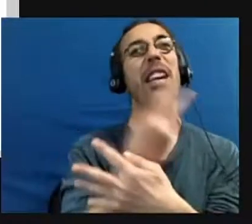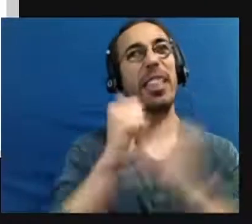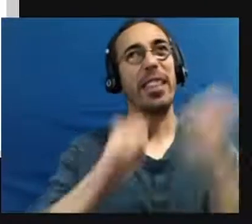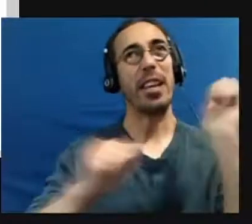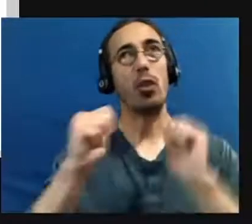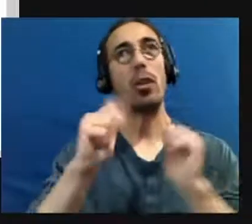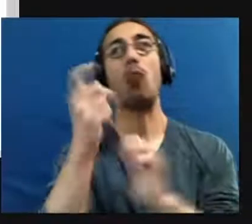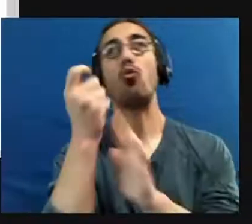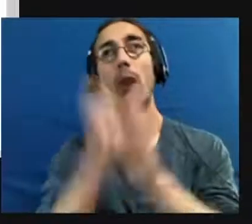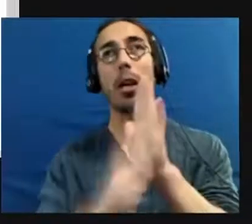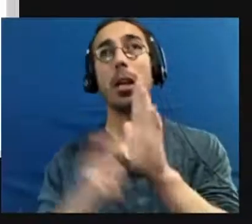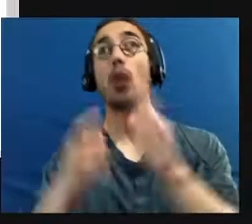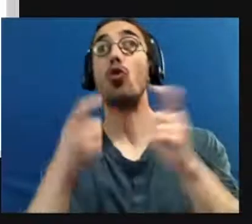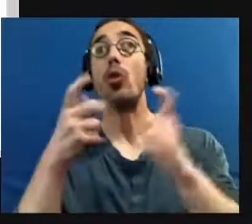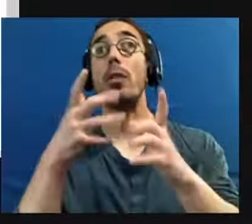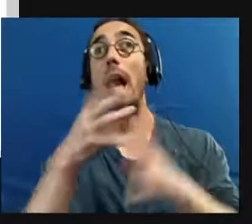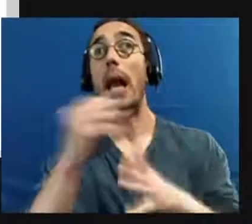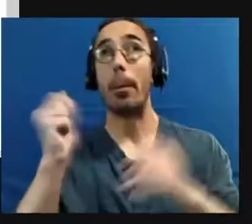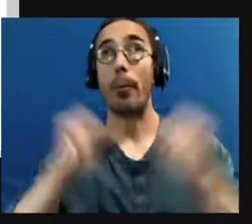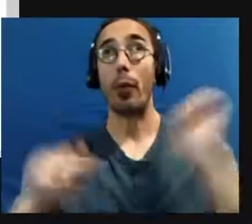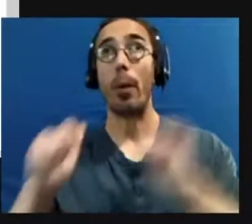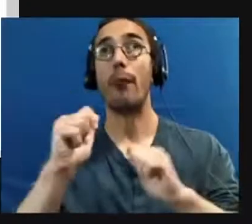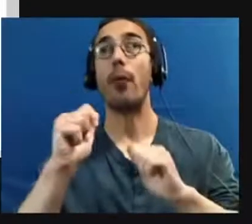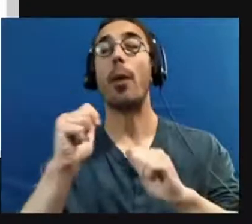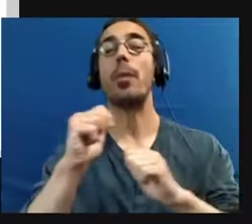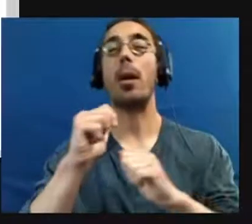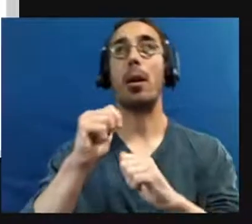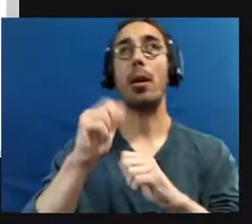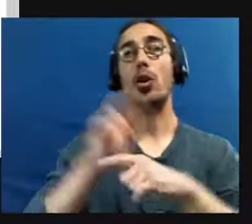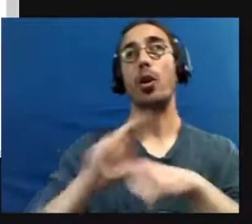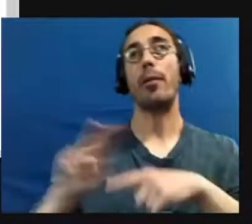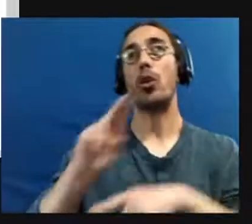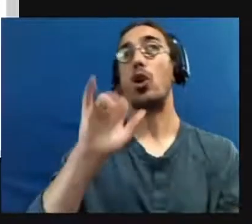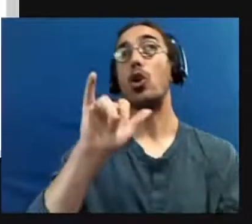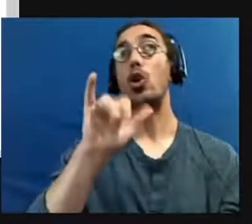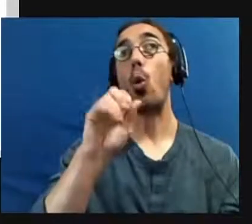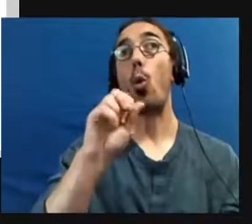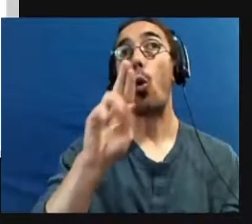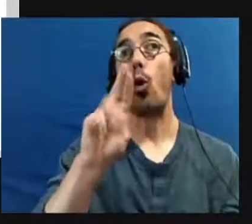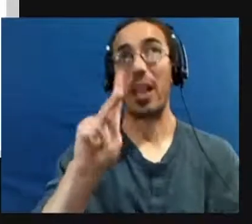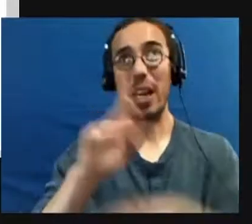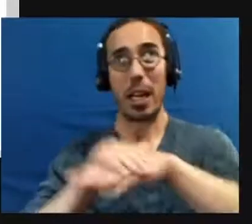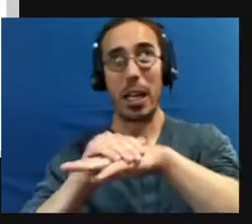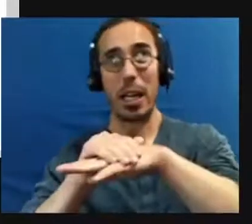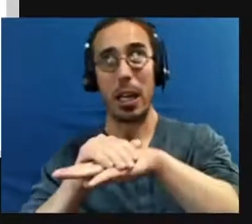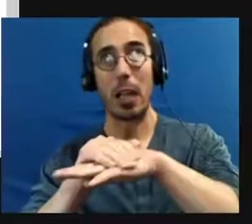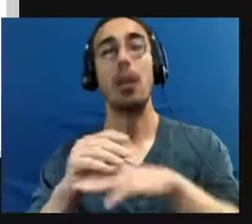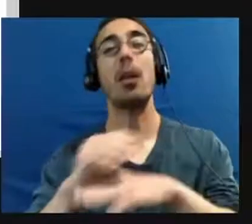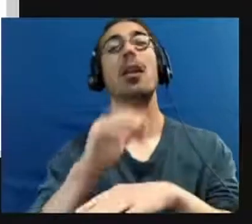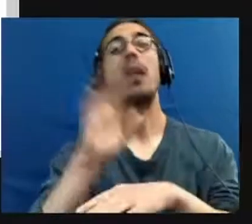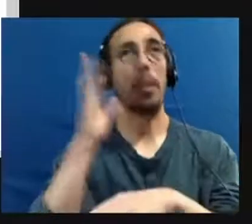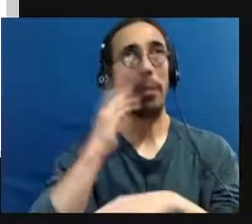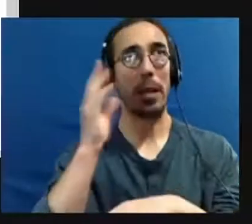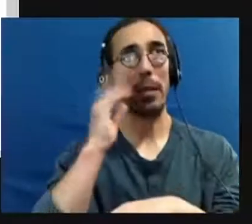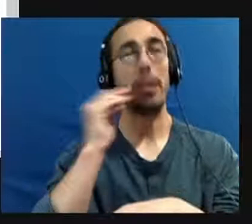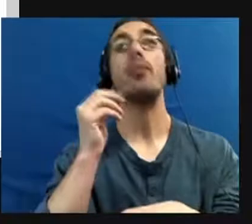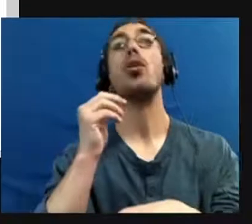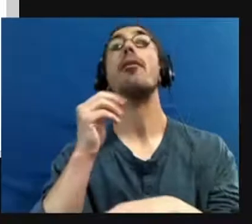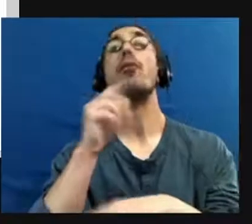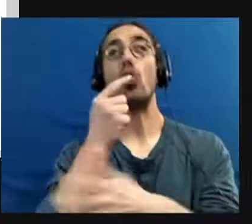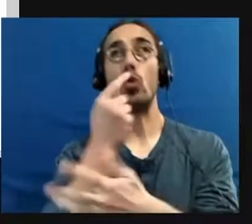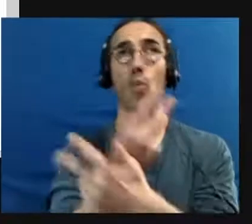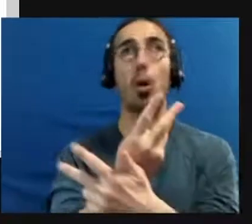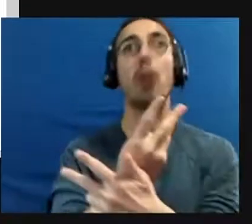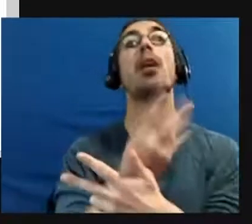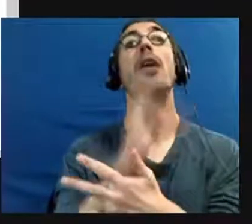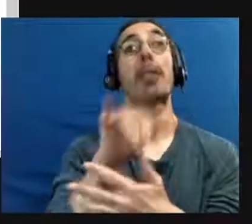directing, and performance from the University of York in England. The experience of going to grad school is how I learned that I was autistic,